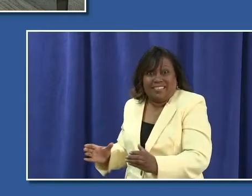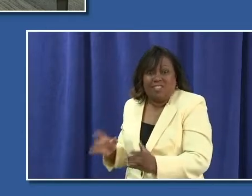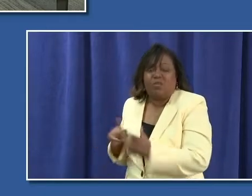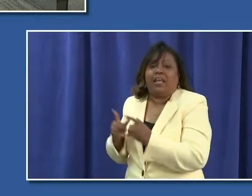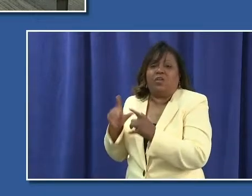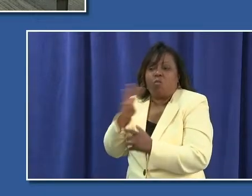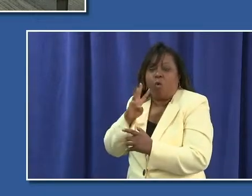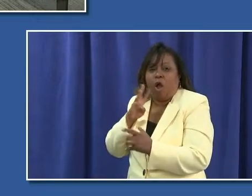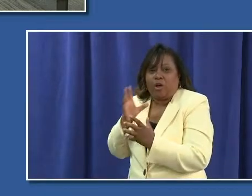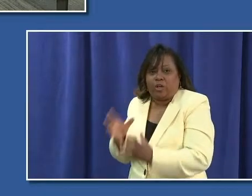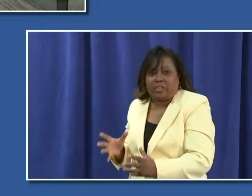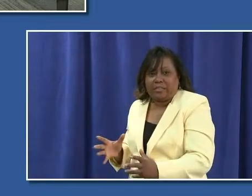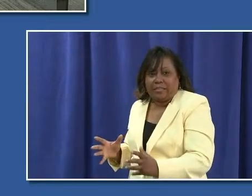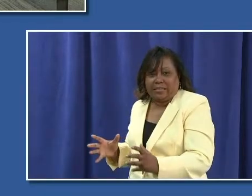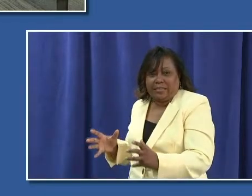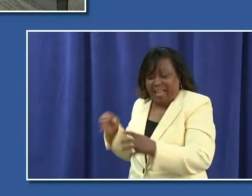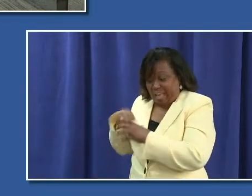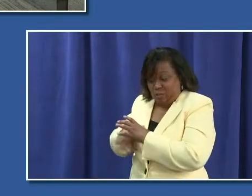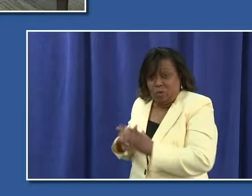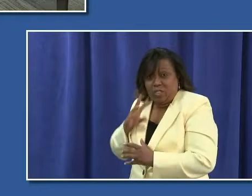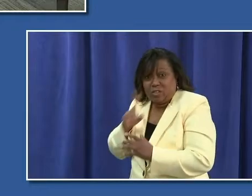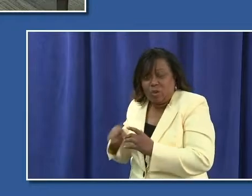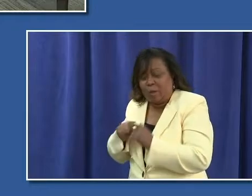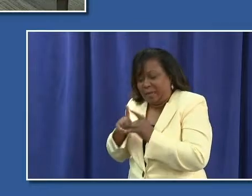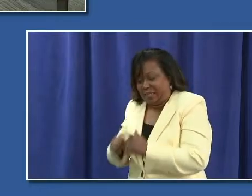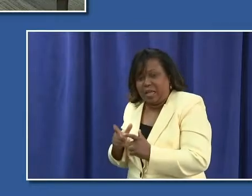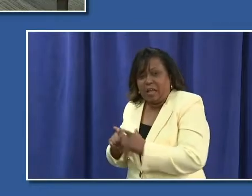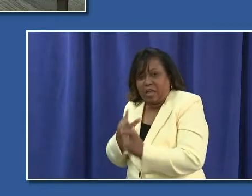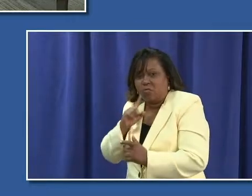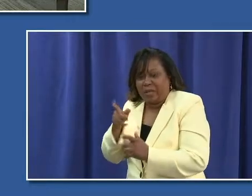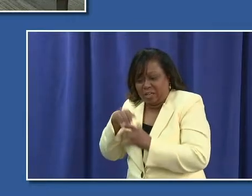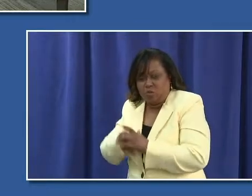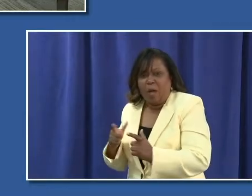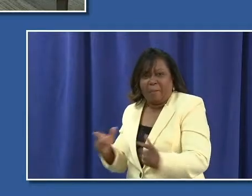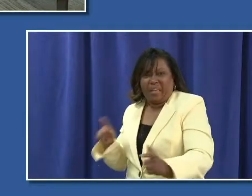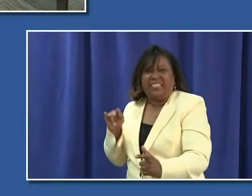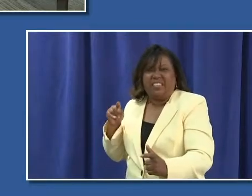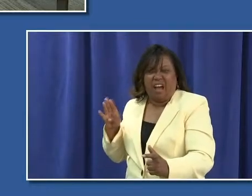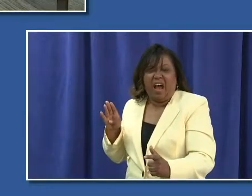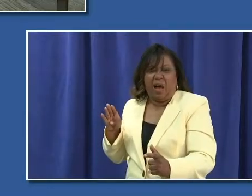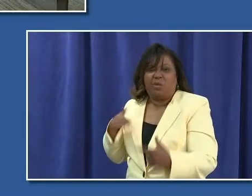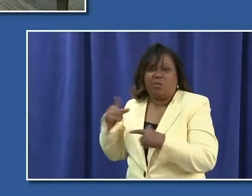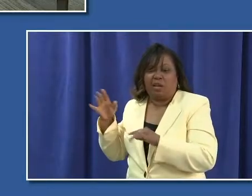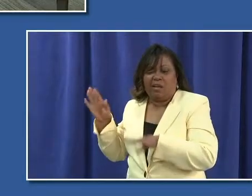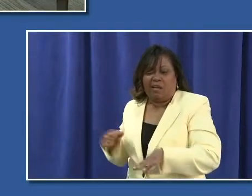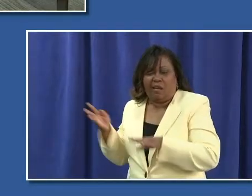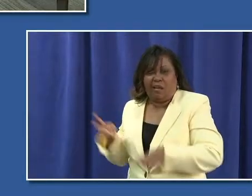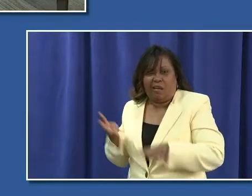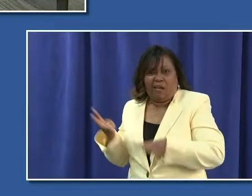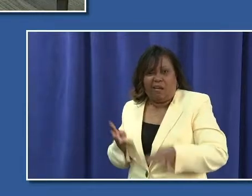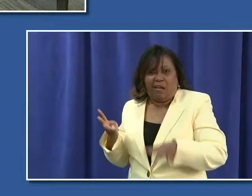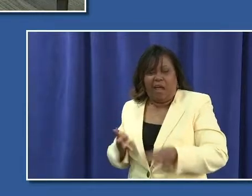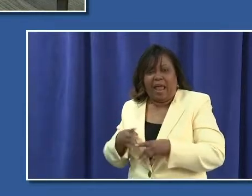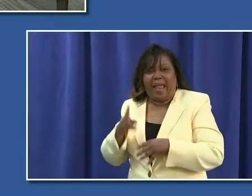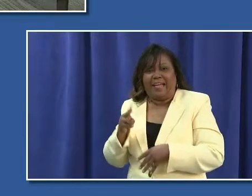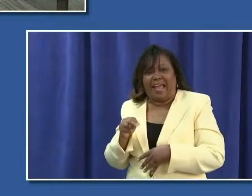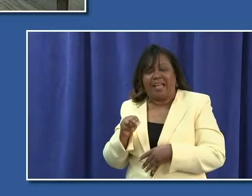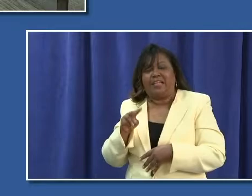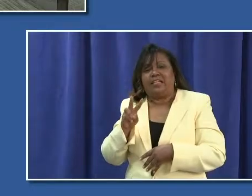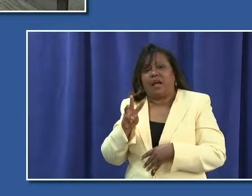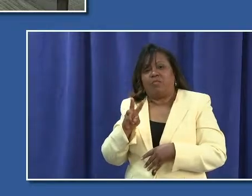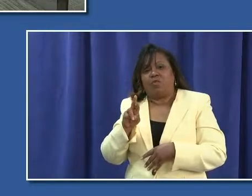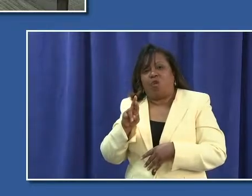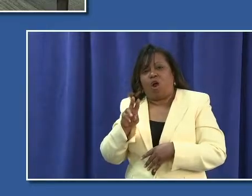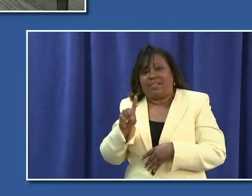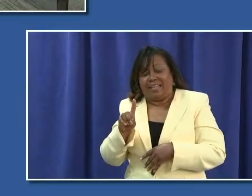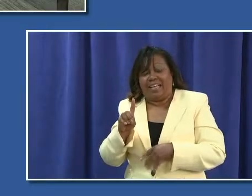it gets water, you know, into the sewer, but it gets basically into a big tub so that it's eventually pumped out to MWRD. But one of